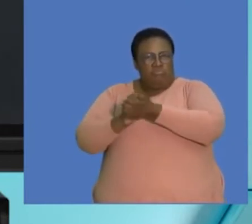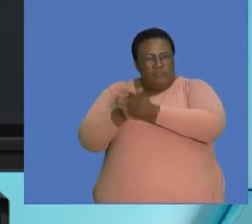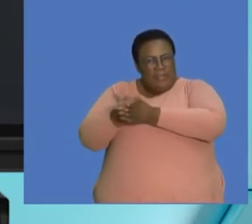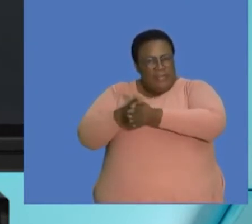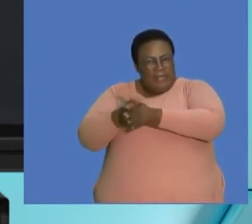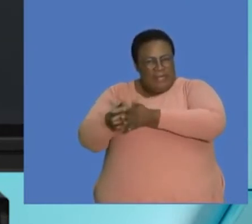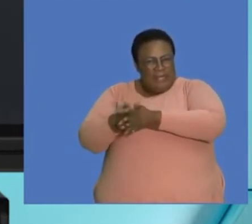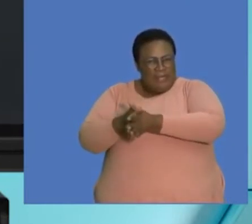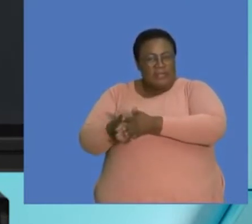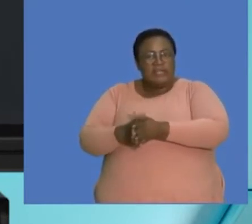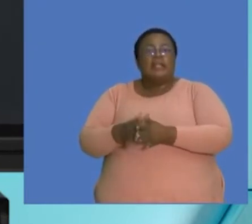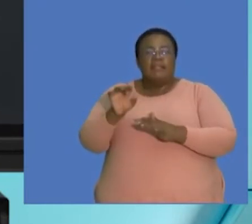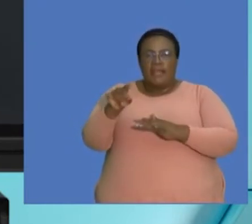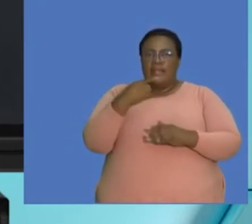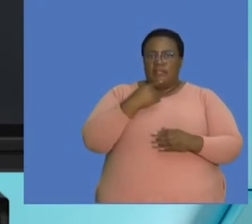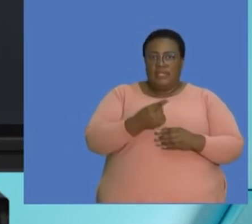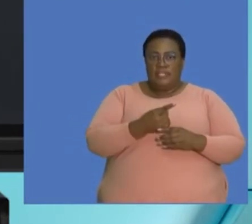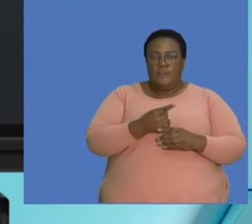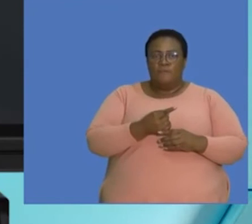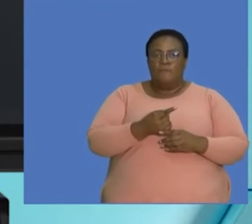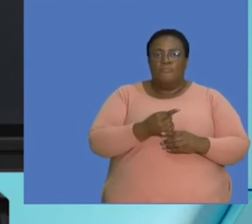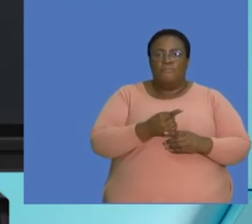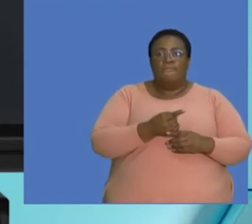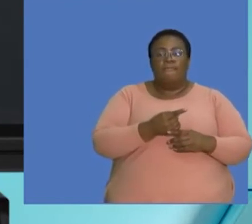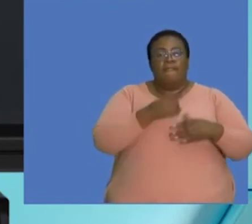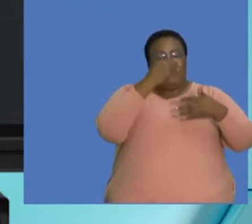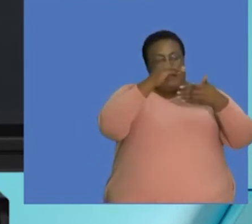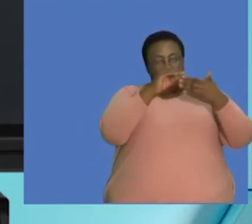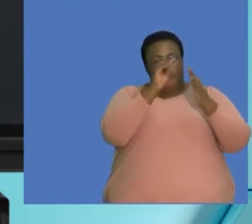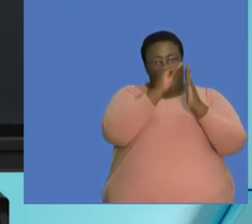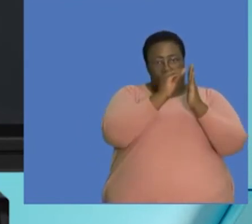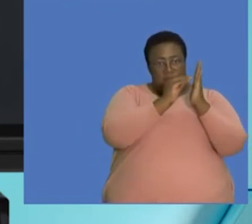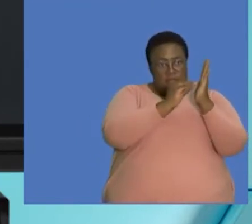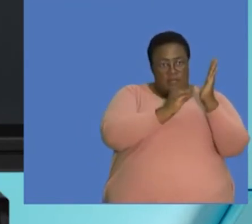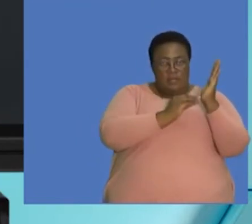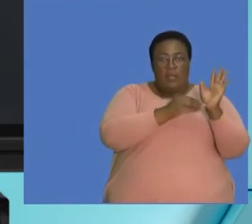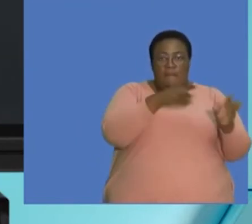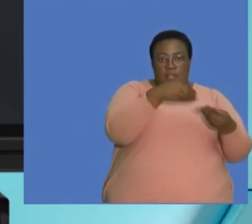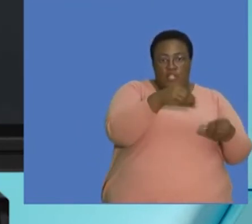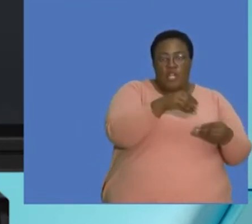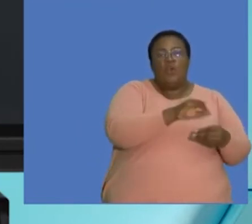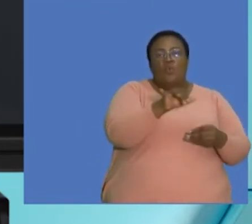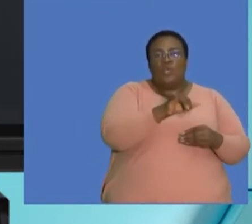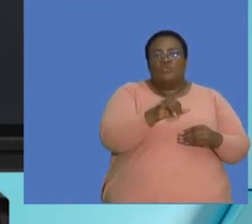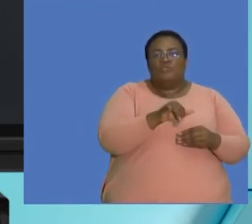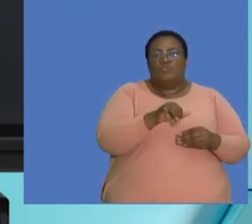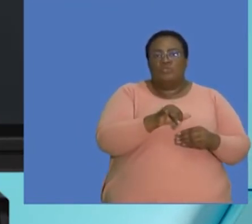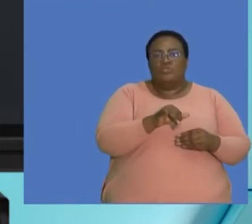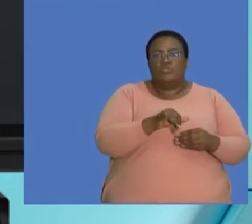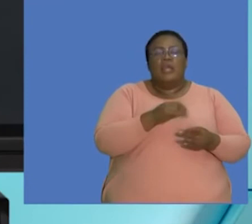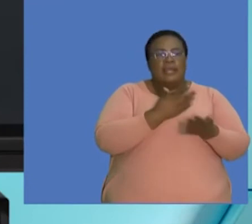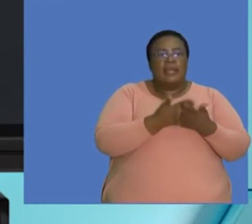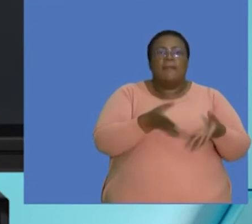know, friction. So that series actually breaks it down to say, within this list of collection of materials, which